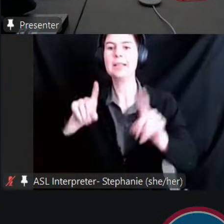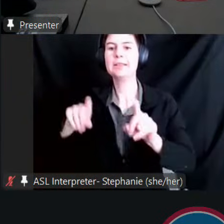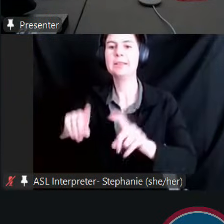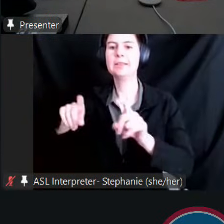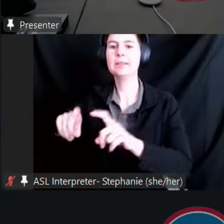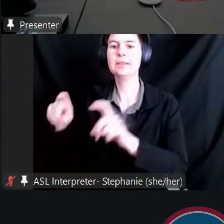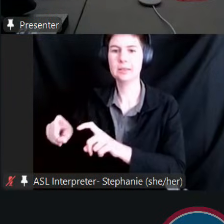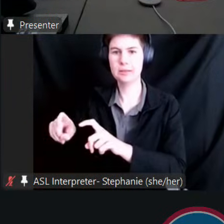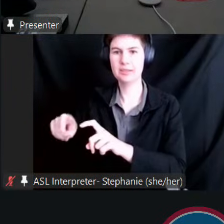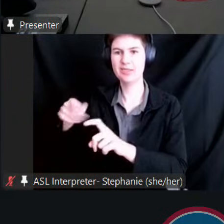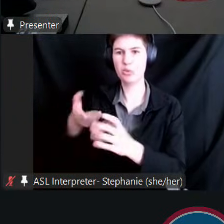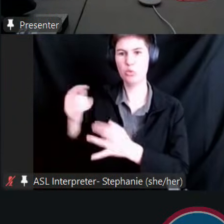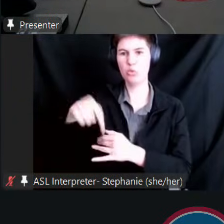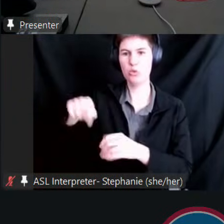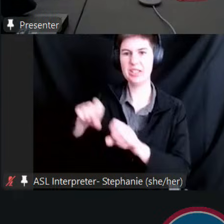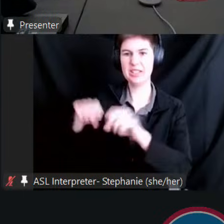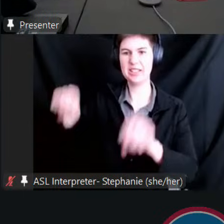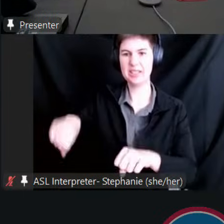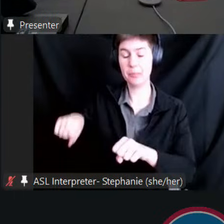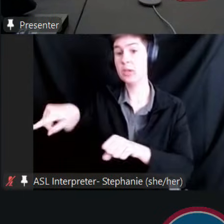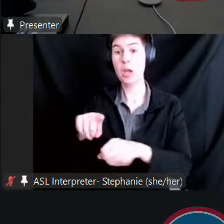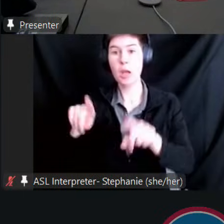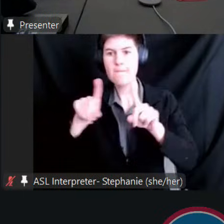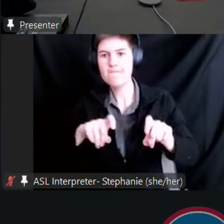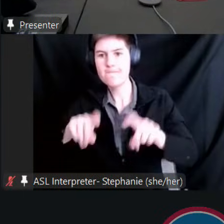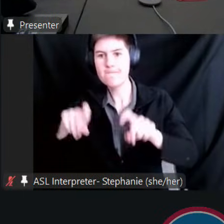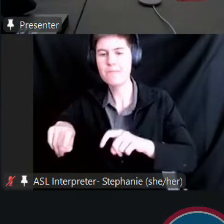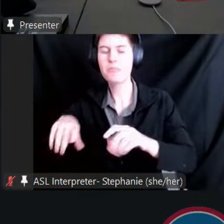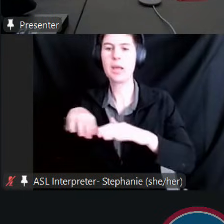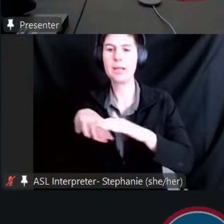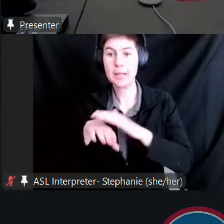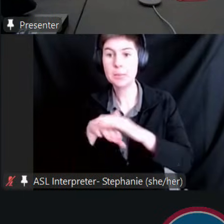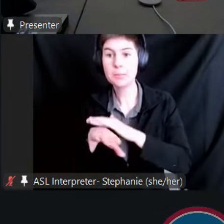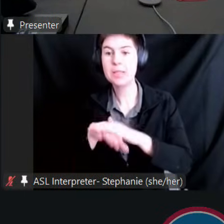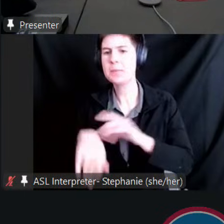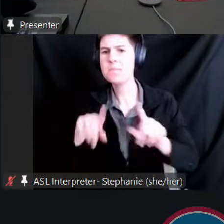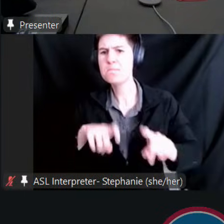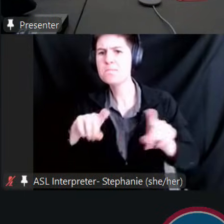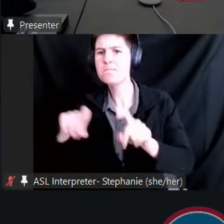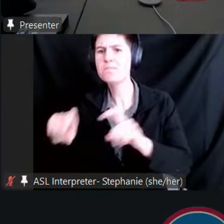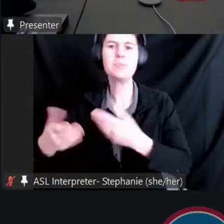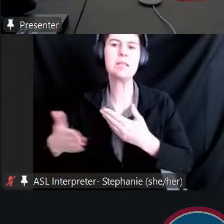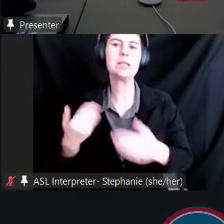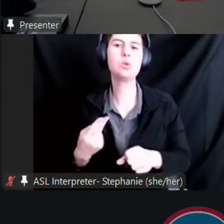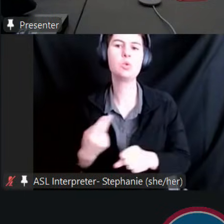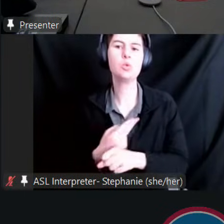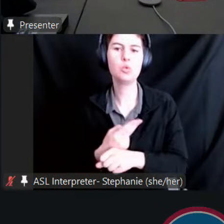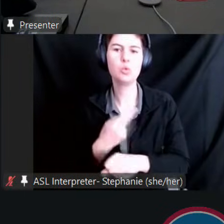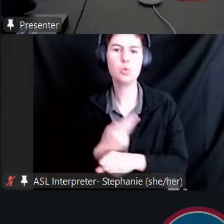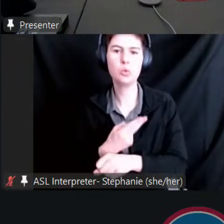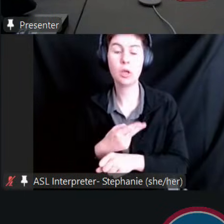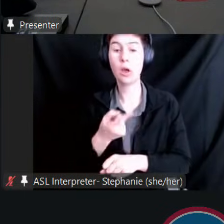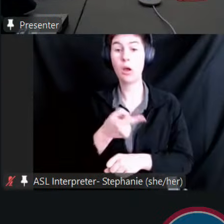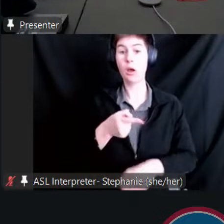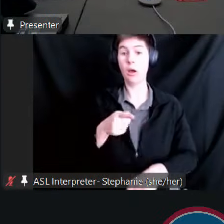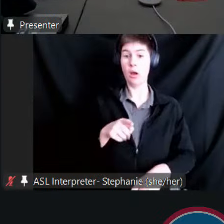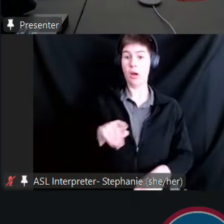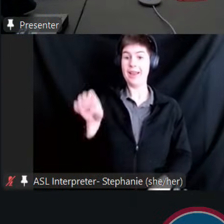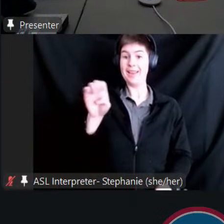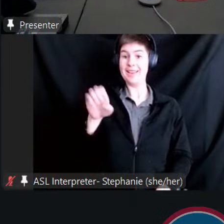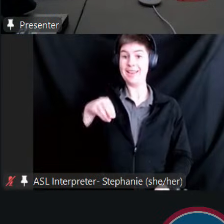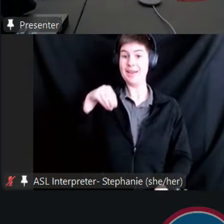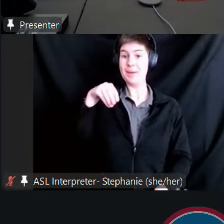know, in this particular case for accessibility and customer convenience, e-paper arrival signs, like you see